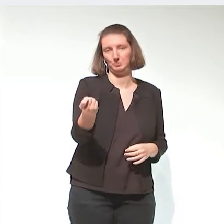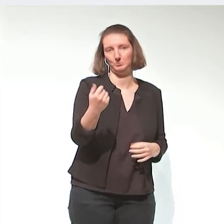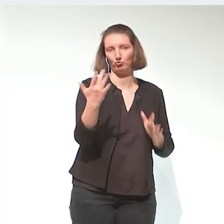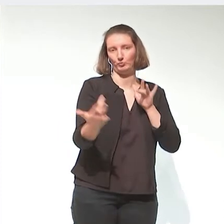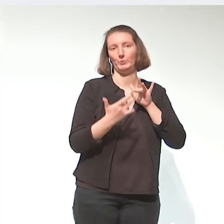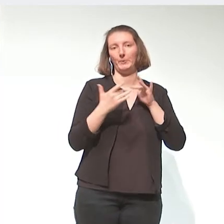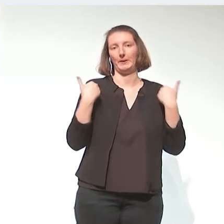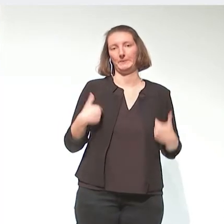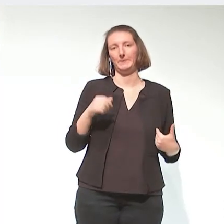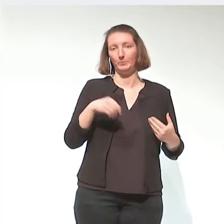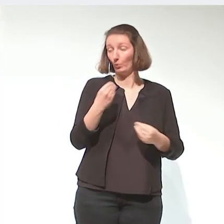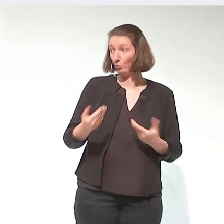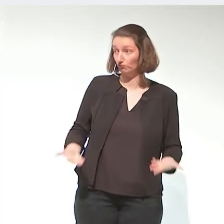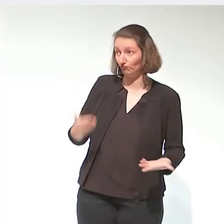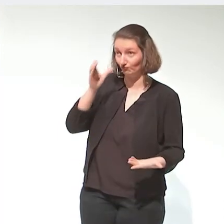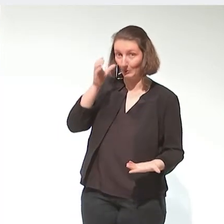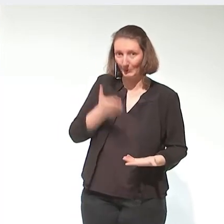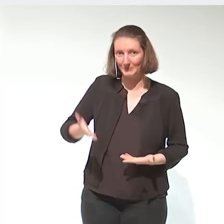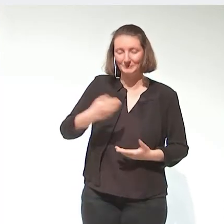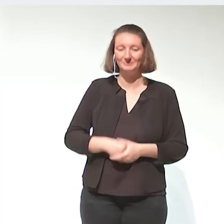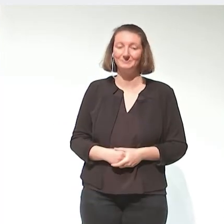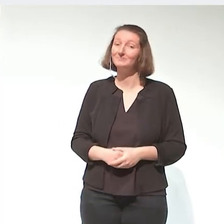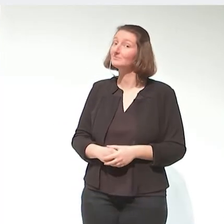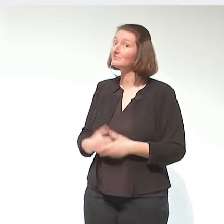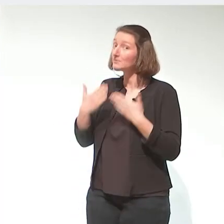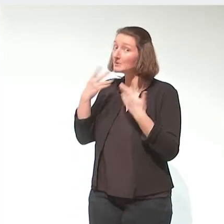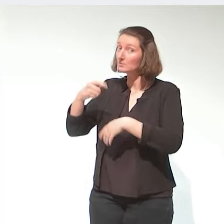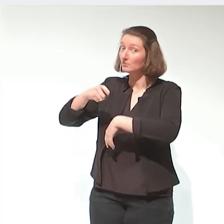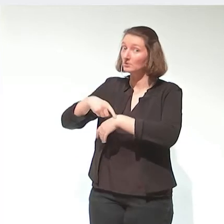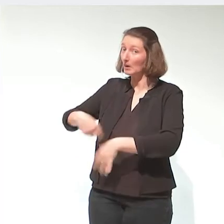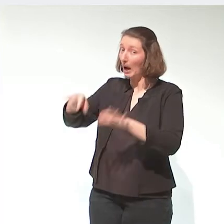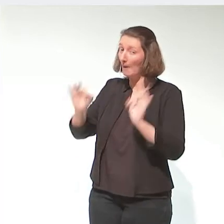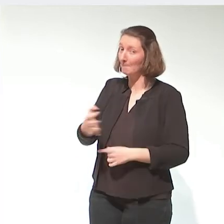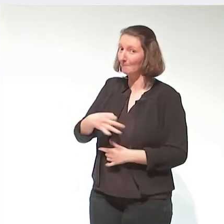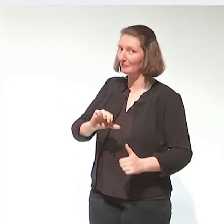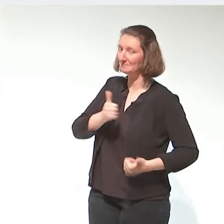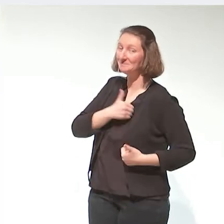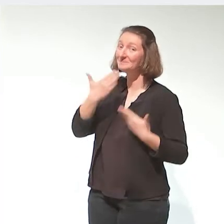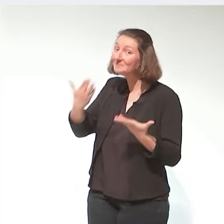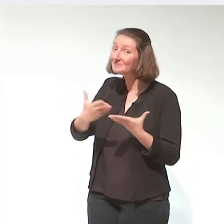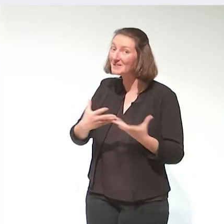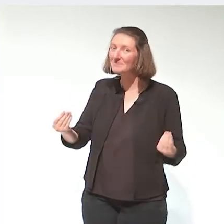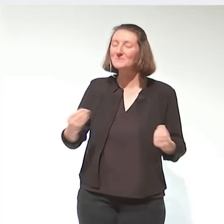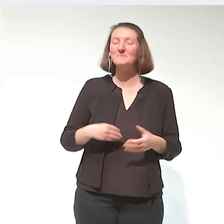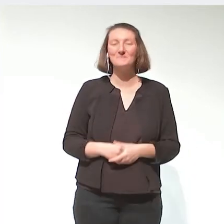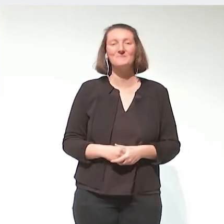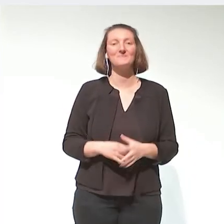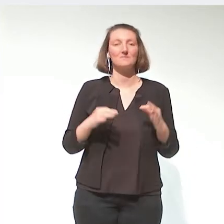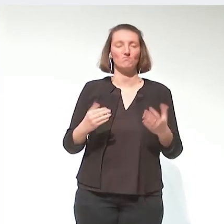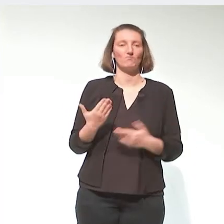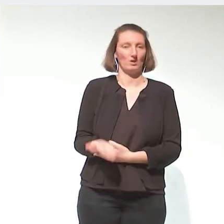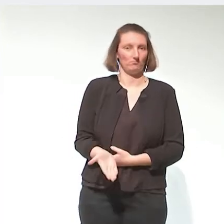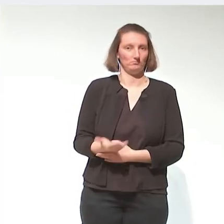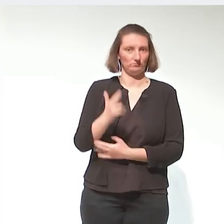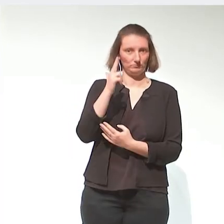Merci, merci beaucoup et bravo pour... Thank you very much for keeping within the time allotted. Thank